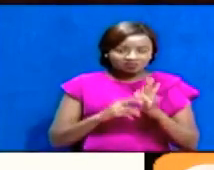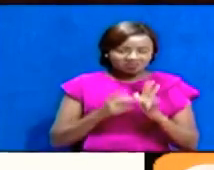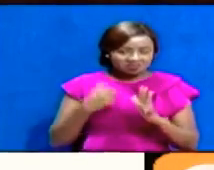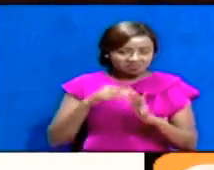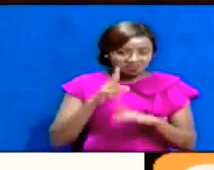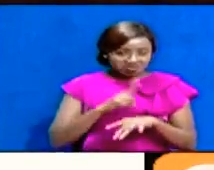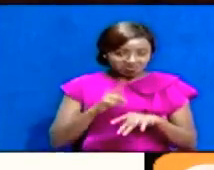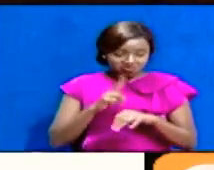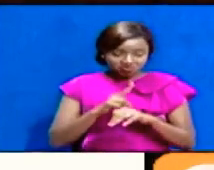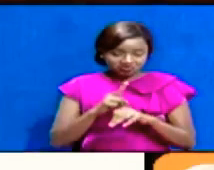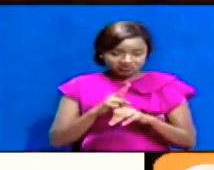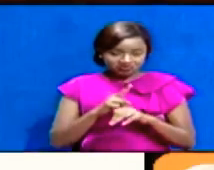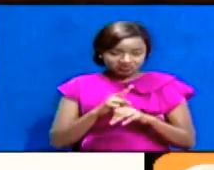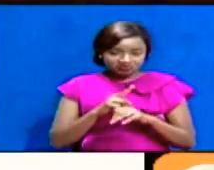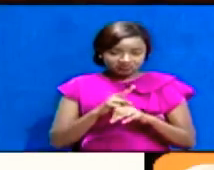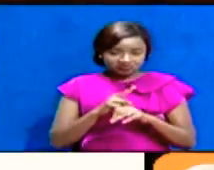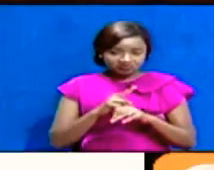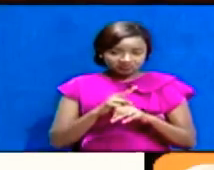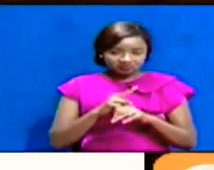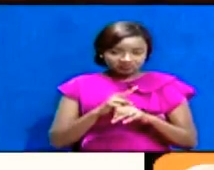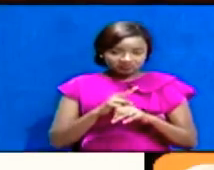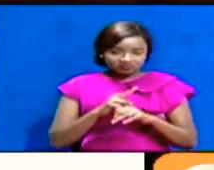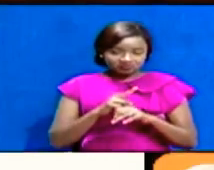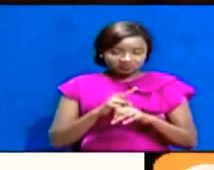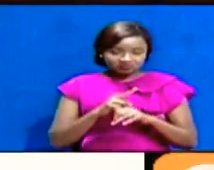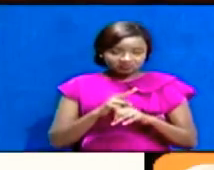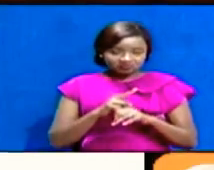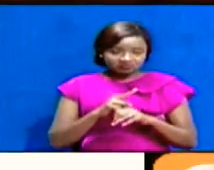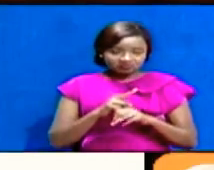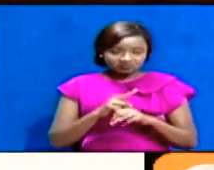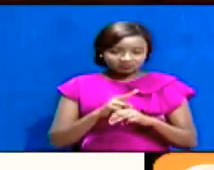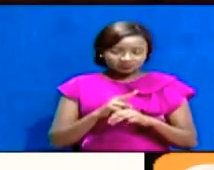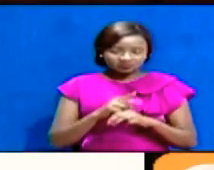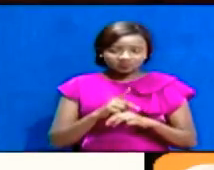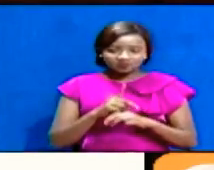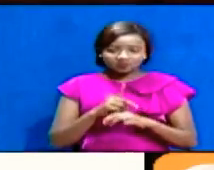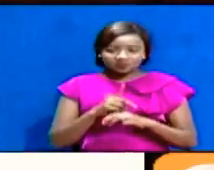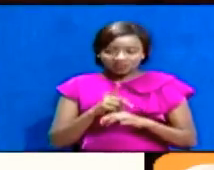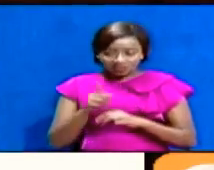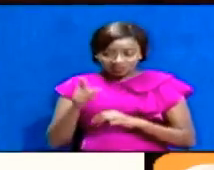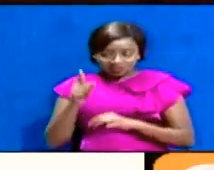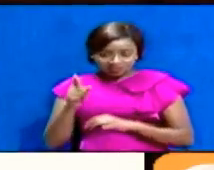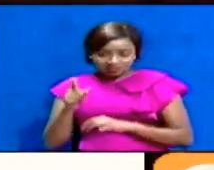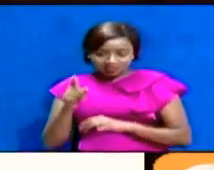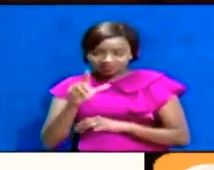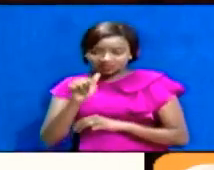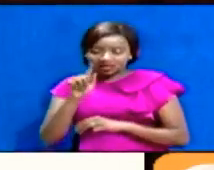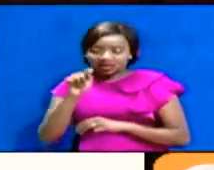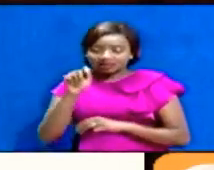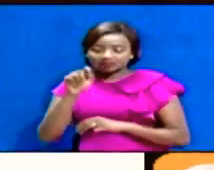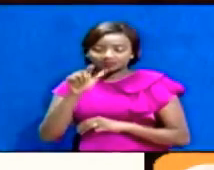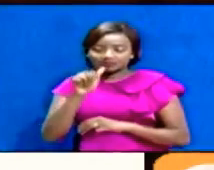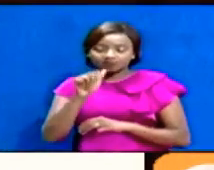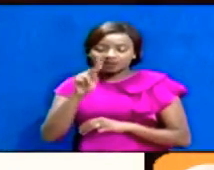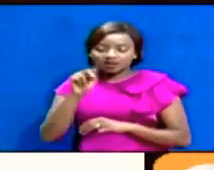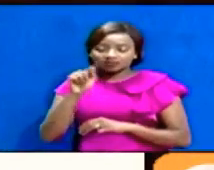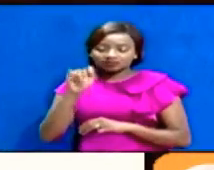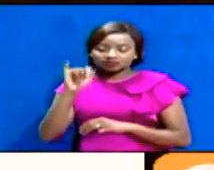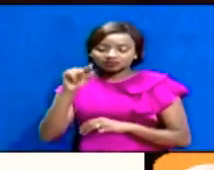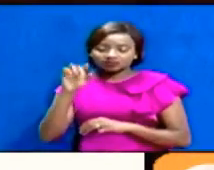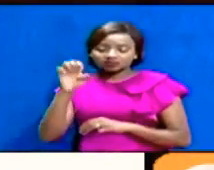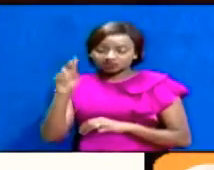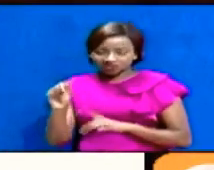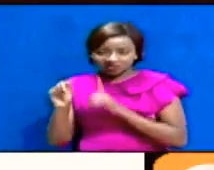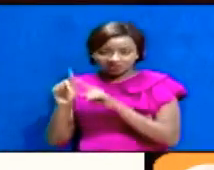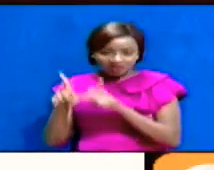version of the antigen, or do you use an engineered version of the antigen to create the vaccine? And I think that's